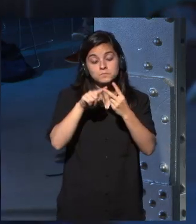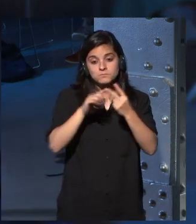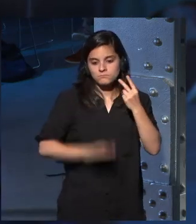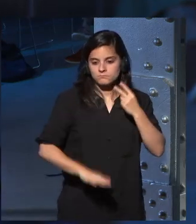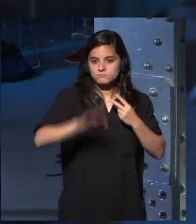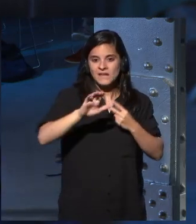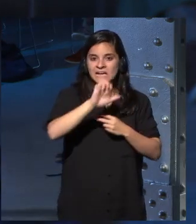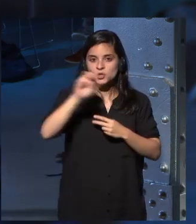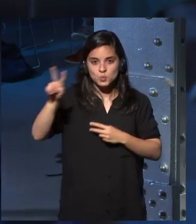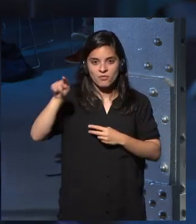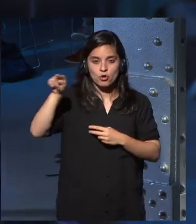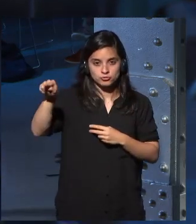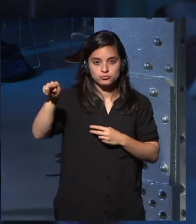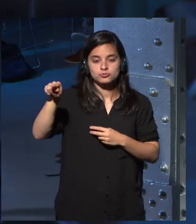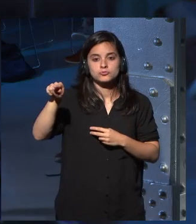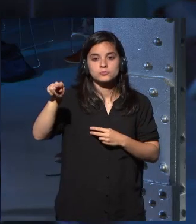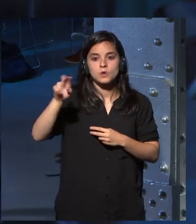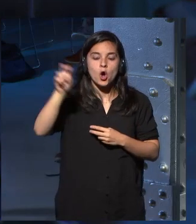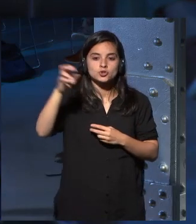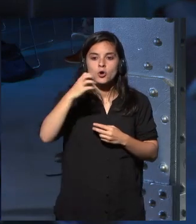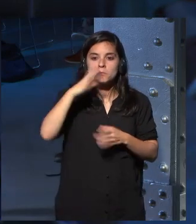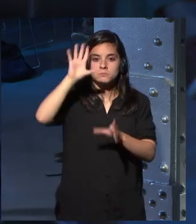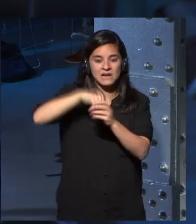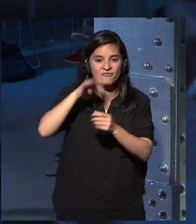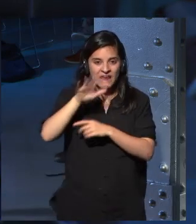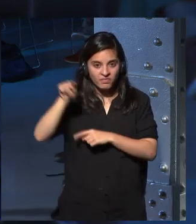disturbed about their mother's, the life their mother is living.